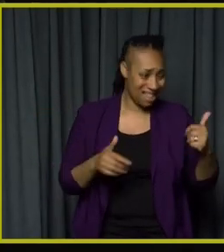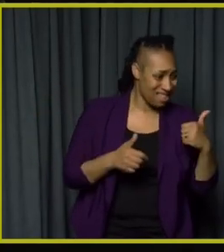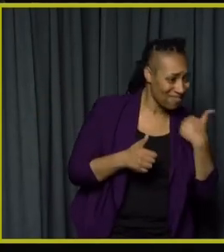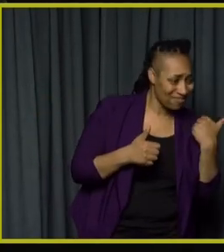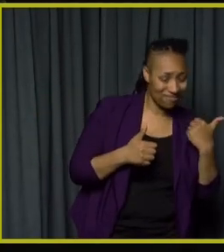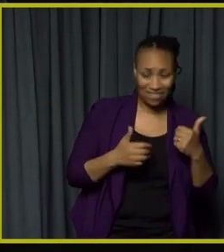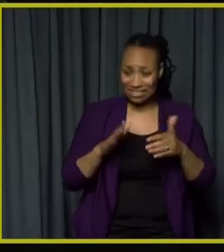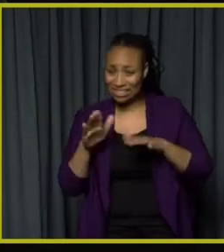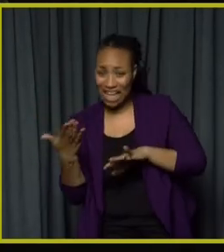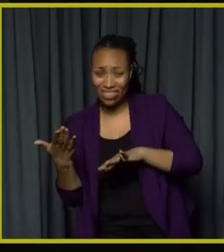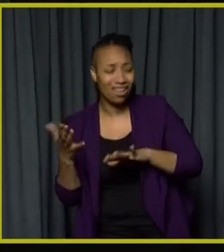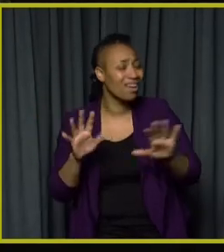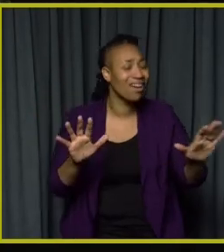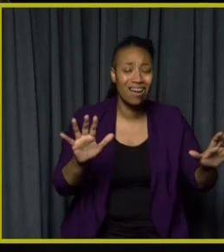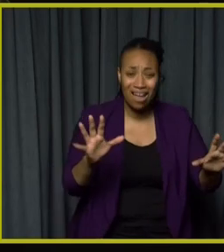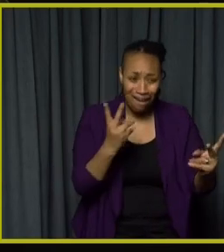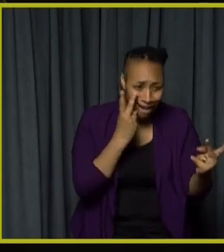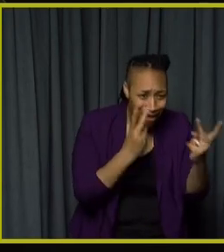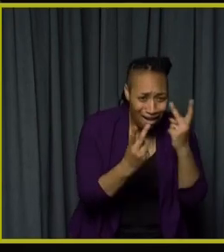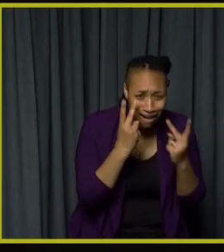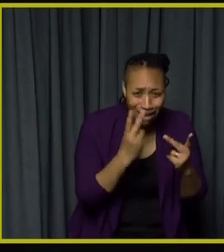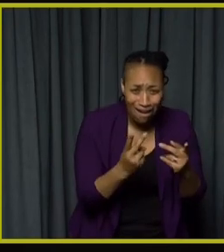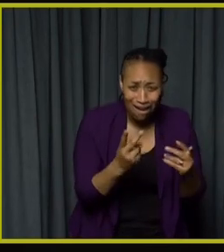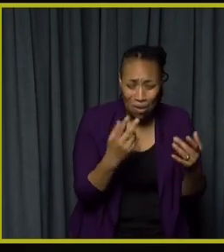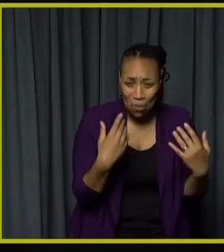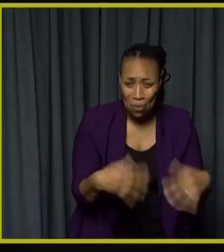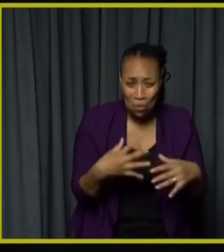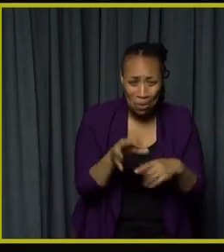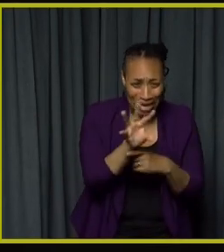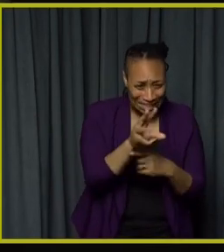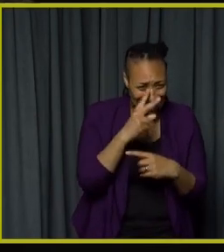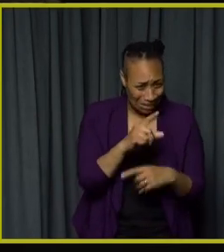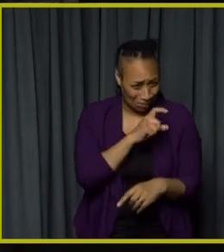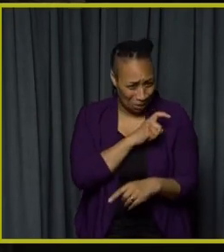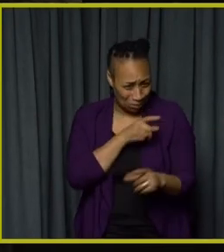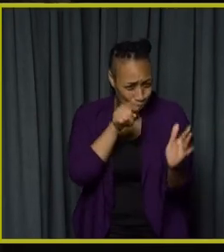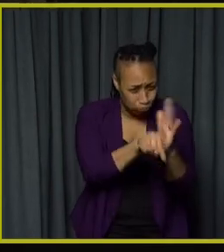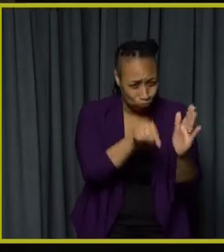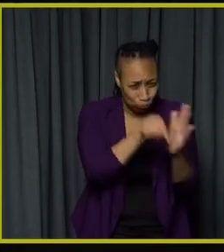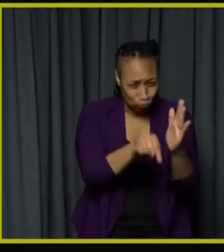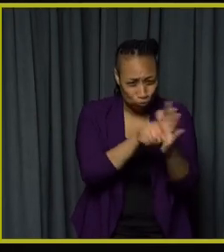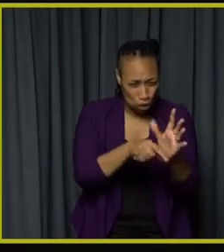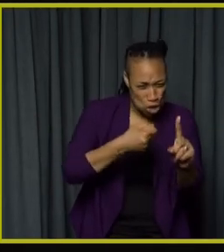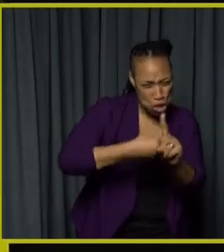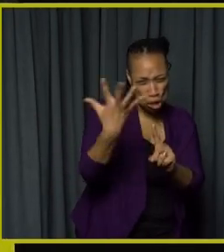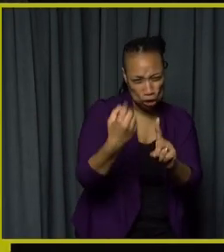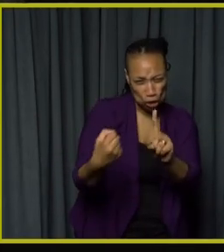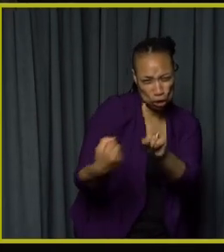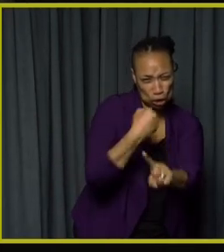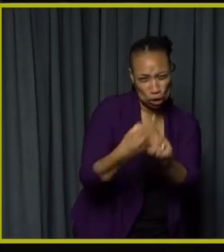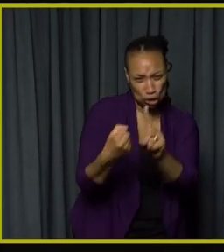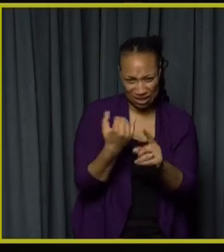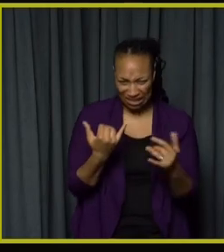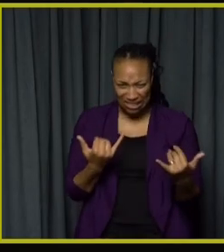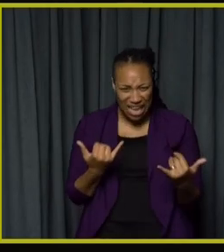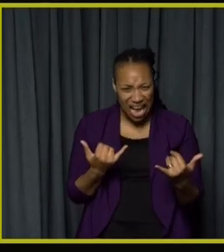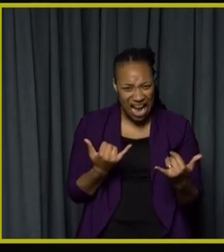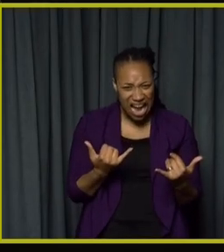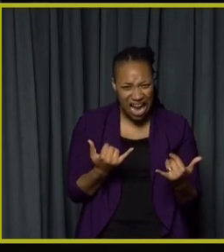terrible, murderous instances of police violence. But today, through all of these voices, you have seen